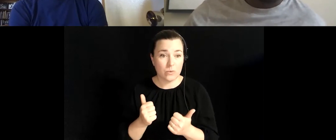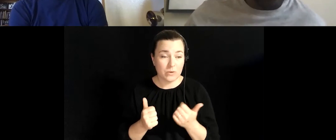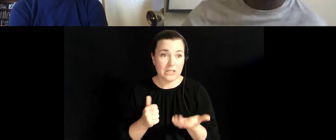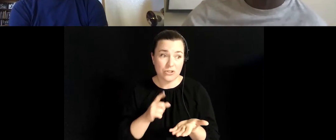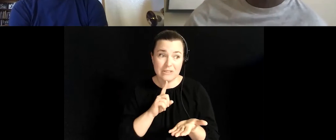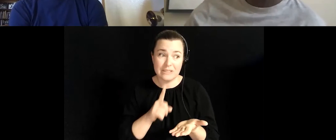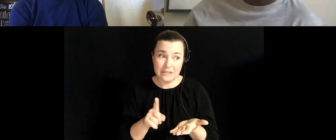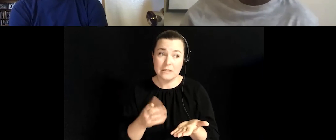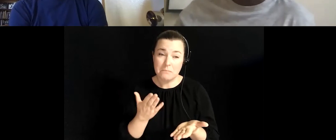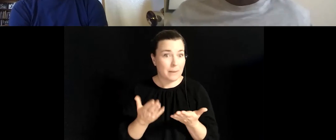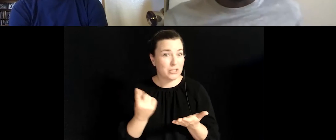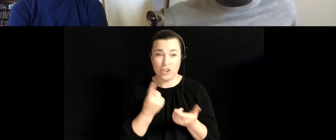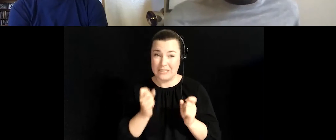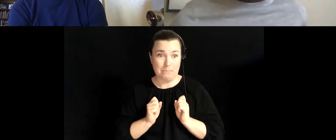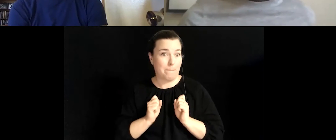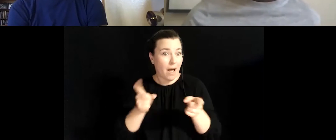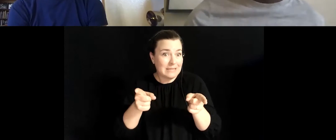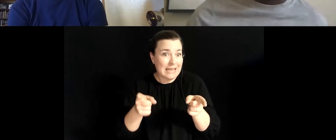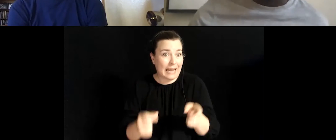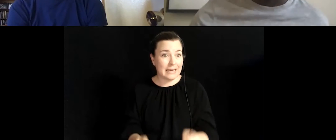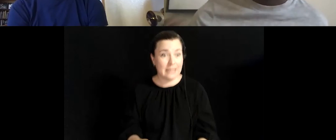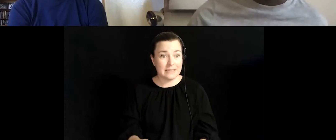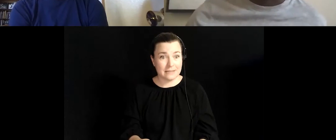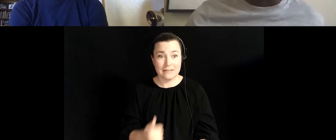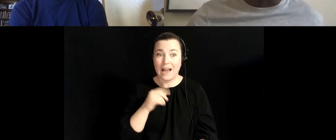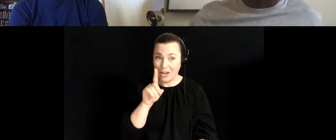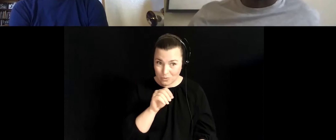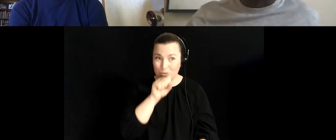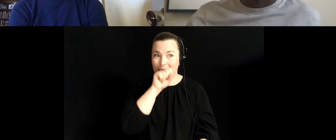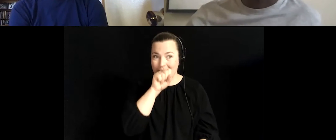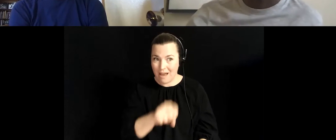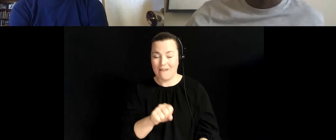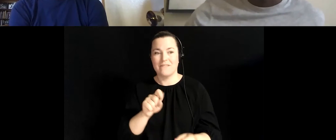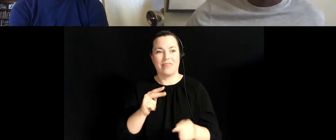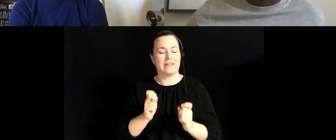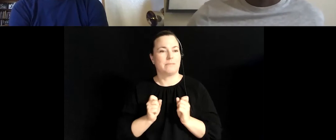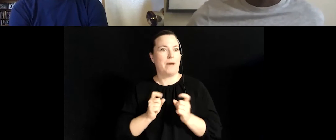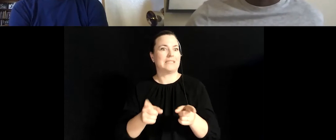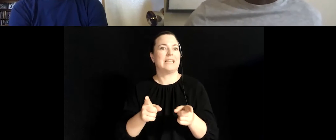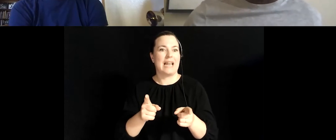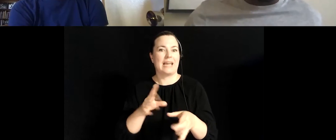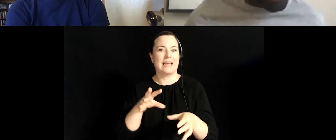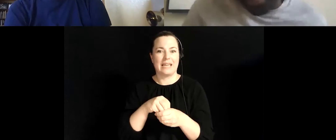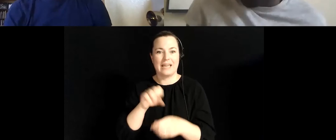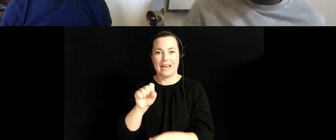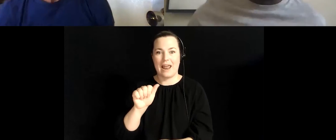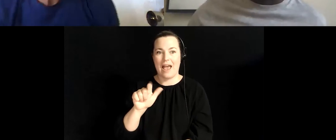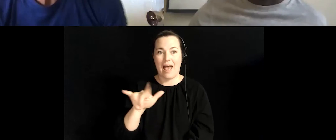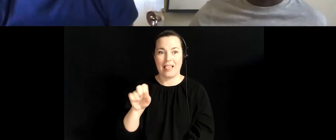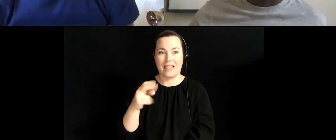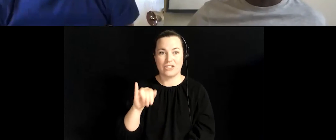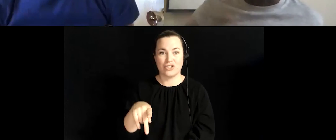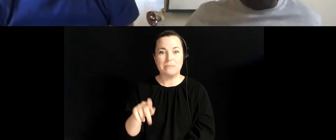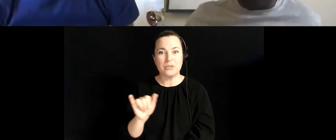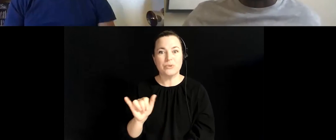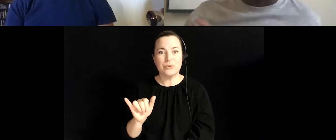possibly spontaneous. And I do love that there's spontaneity in allyship, and it doesn't have